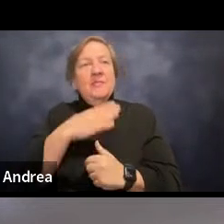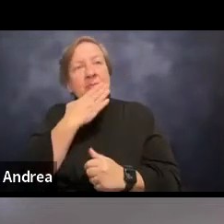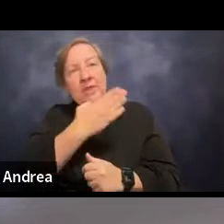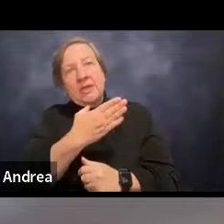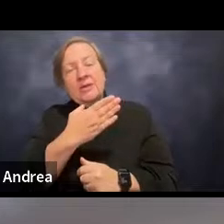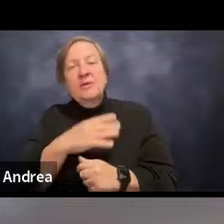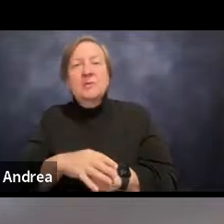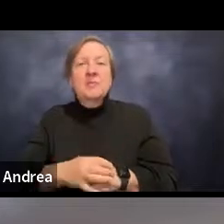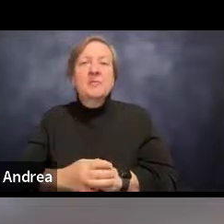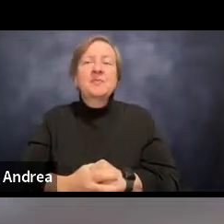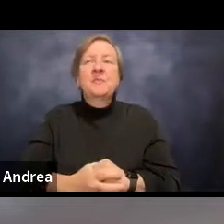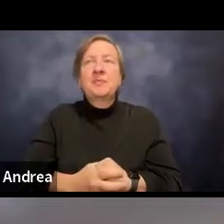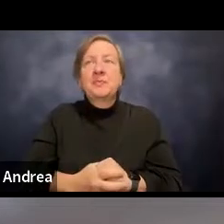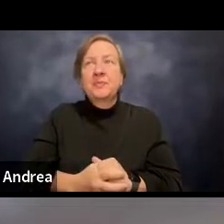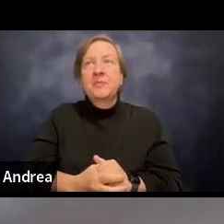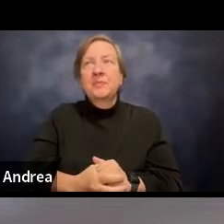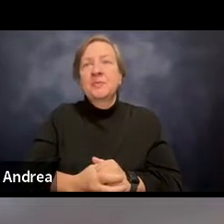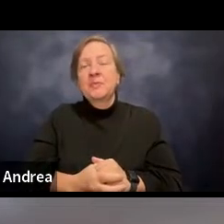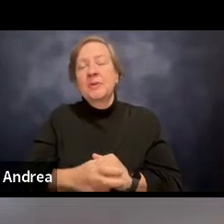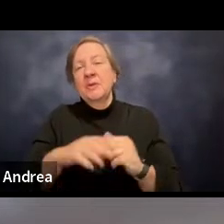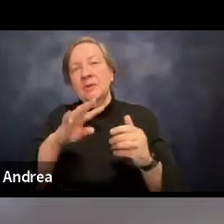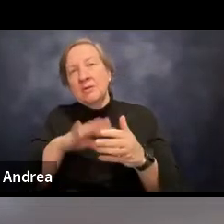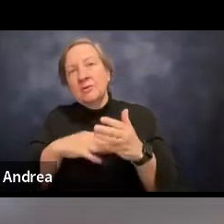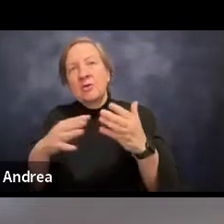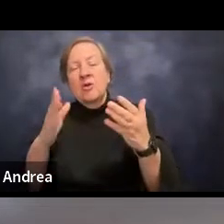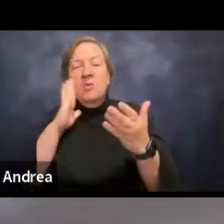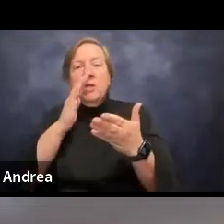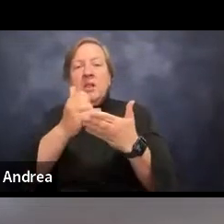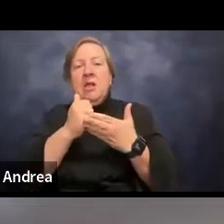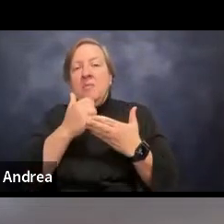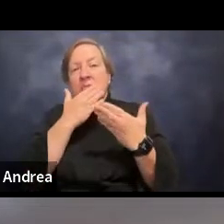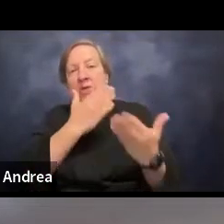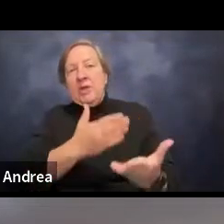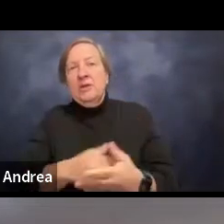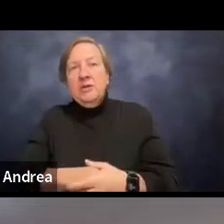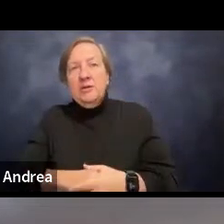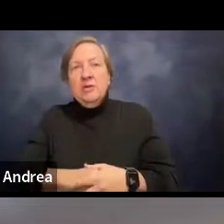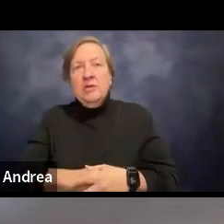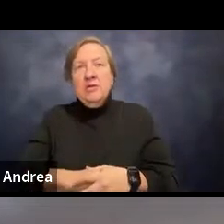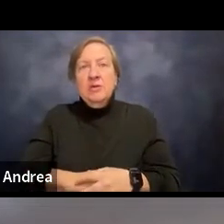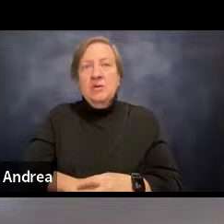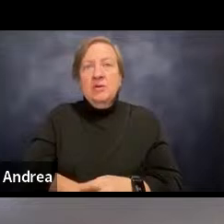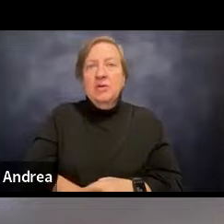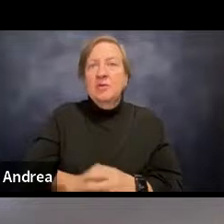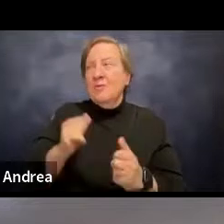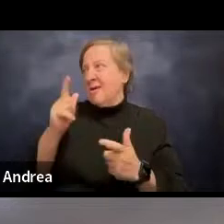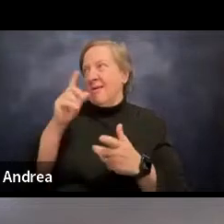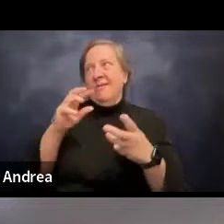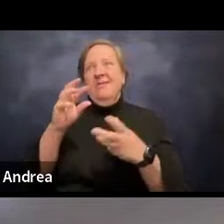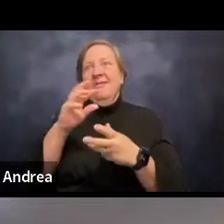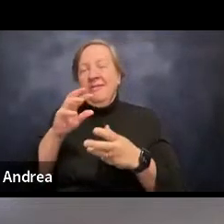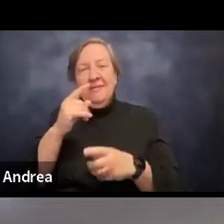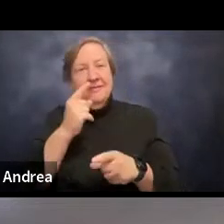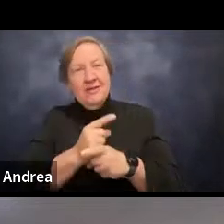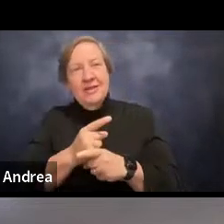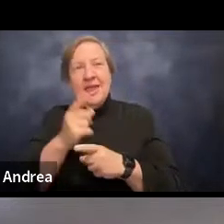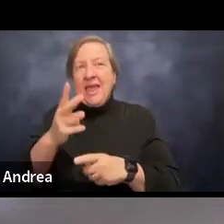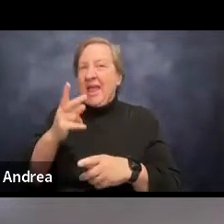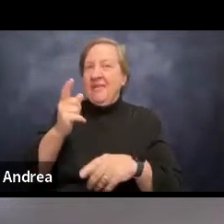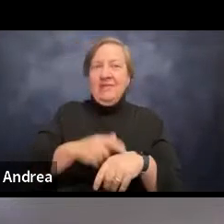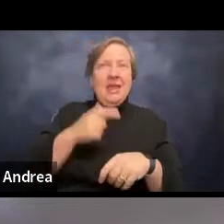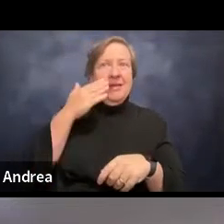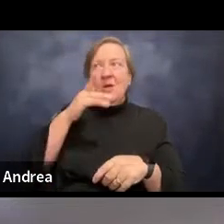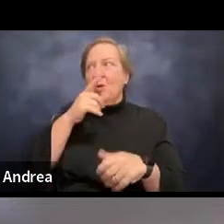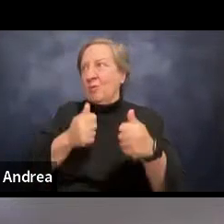Or chart will help. Thank you so much. Growing works for it. Yes. Yeah. Yes. Yes. Half the time, I don't know, I'm working